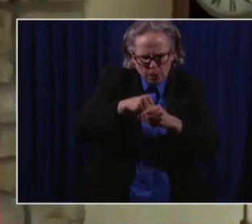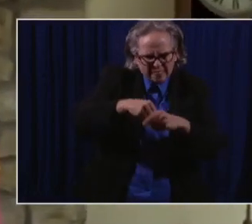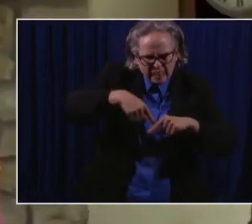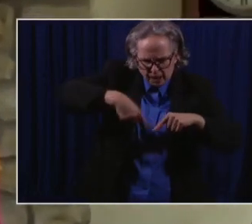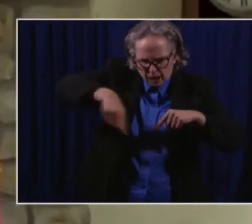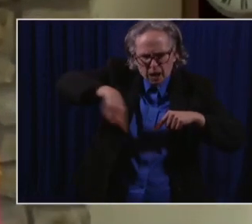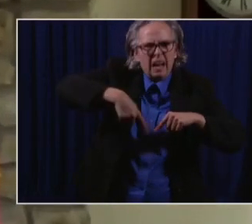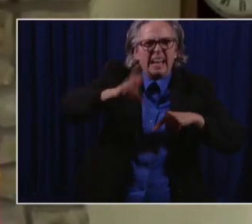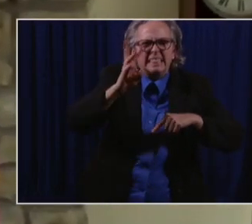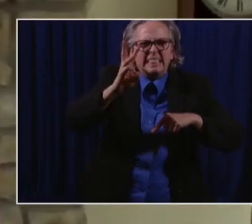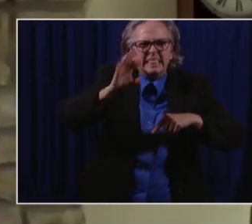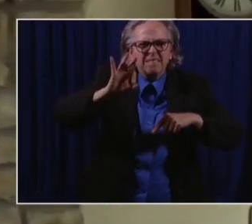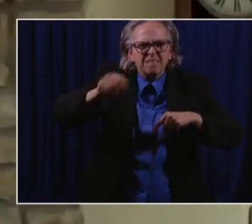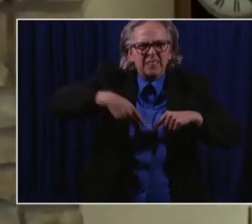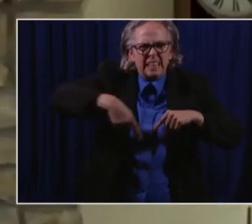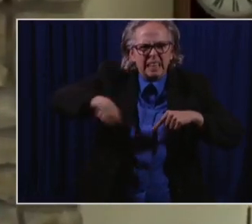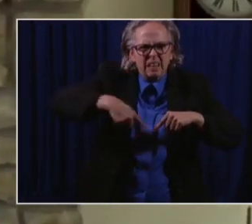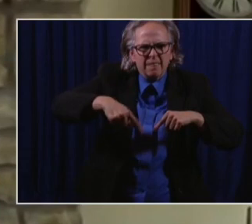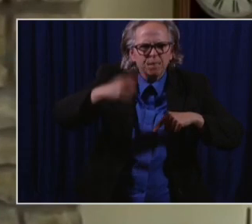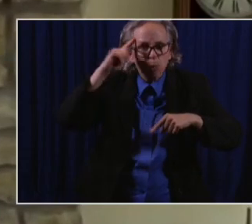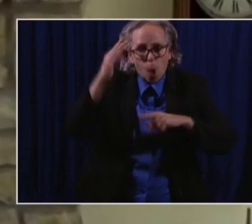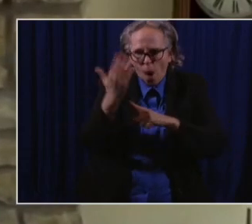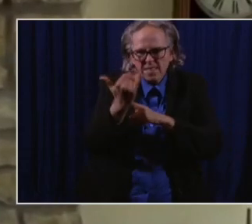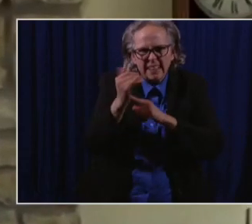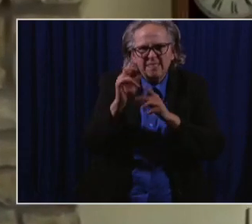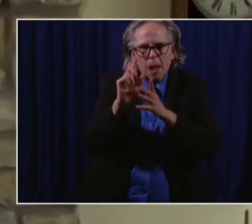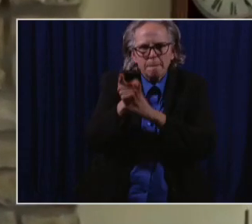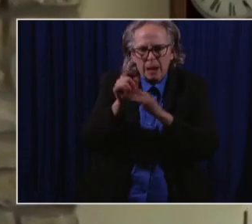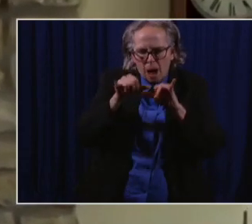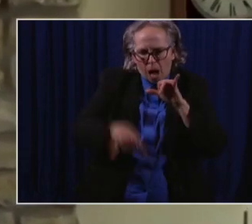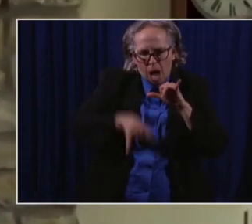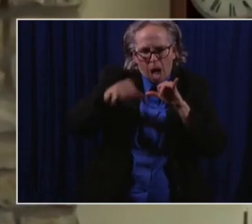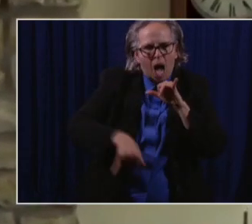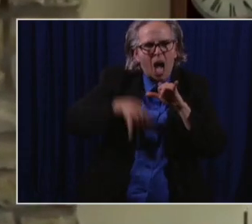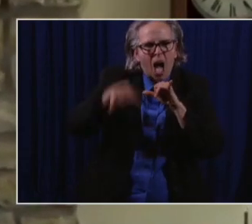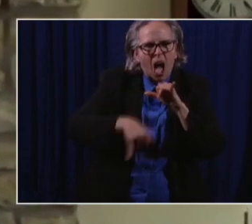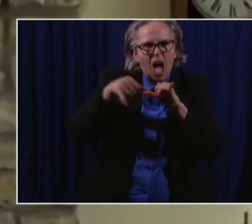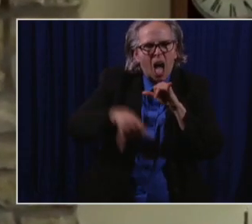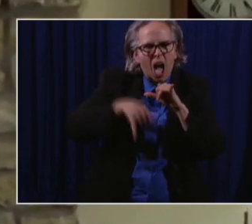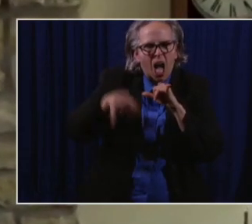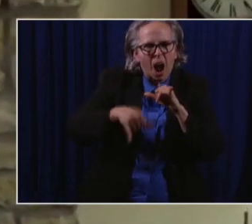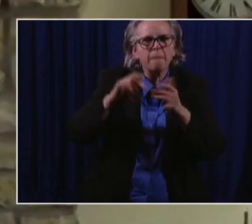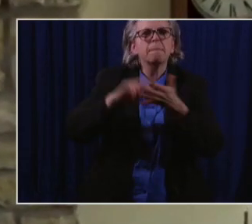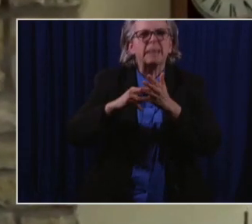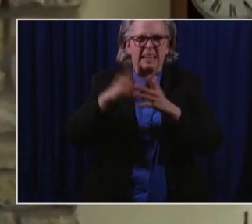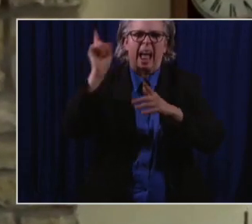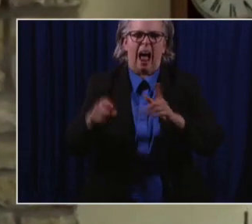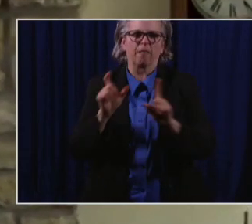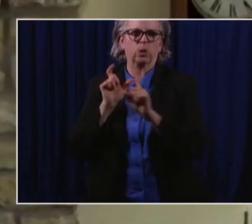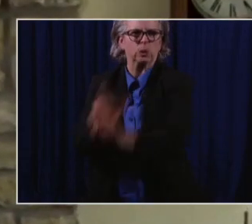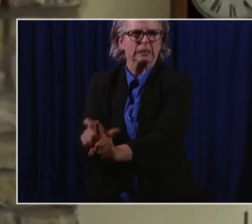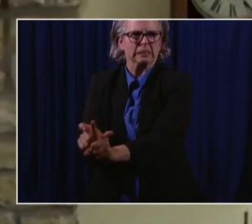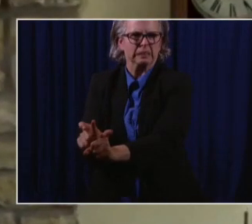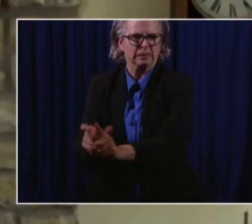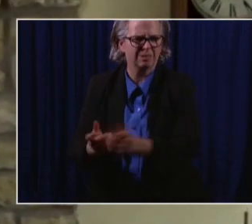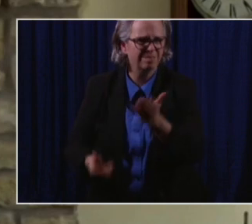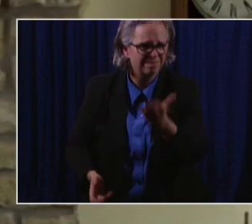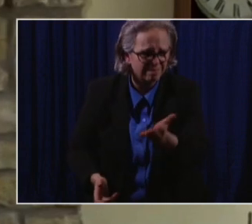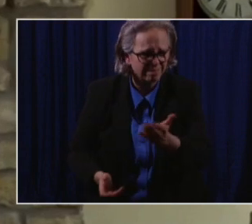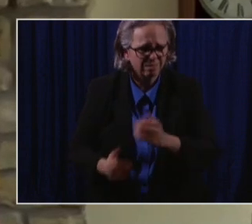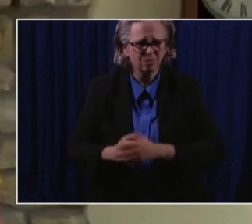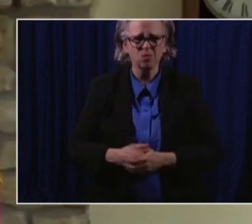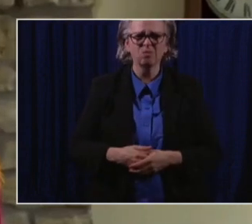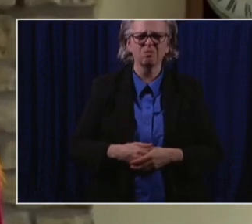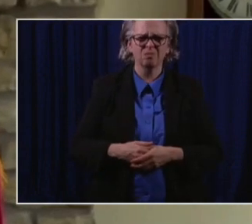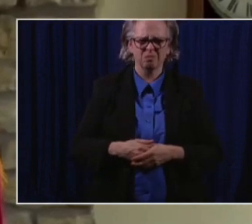with COVID-19 for a total of 15 minutes or more. I'll just go down a little bit. The determination of close